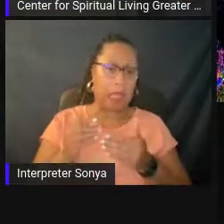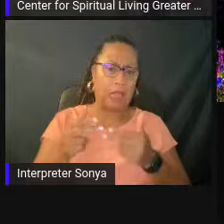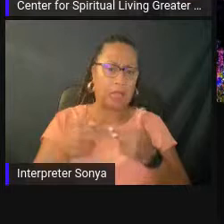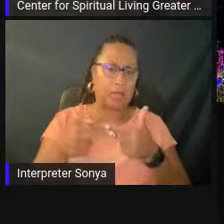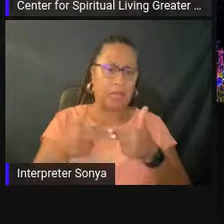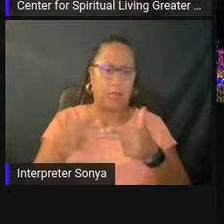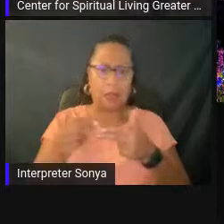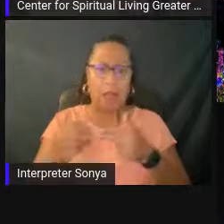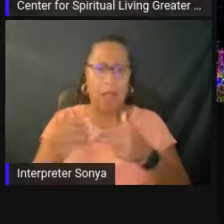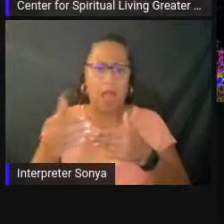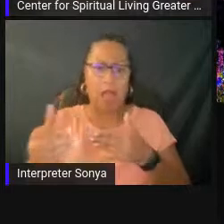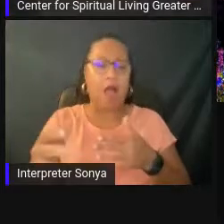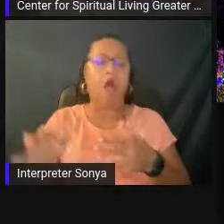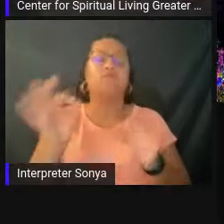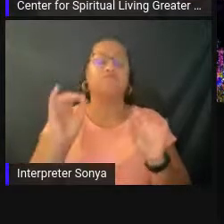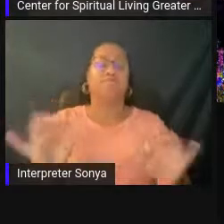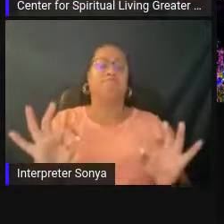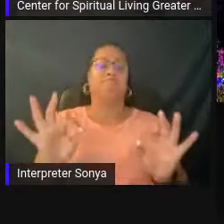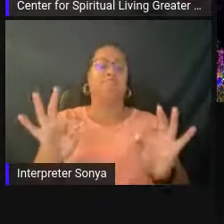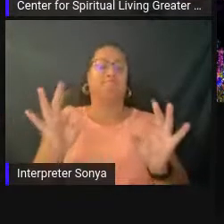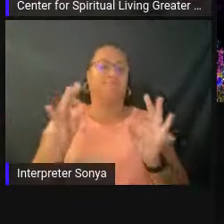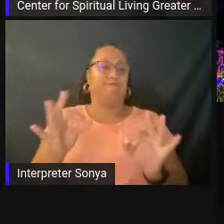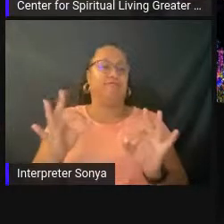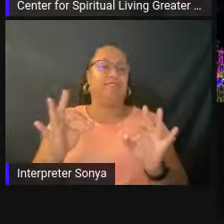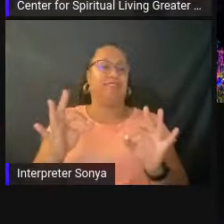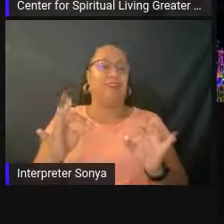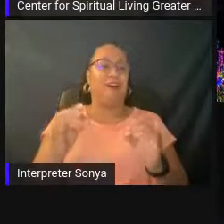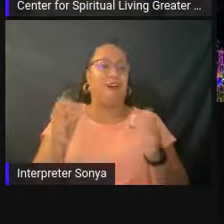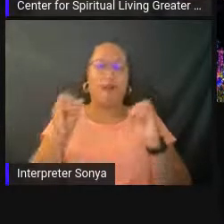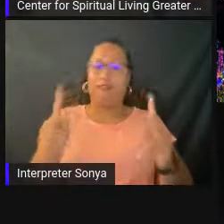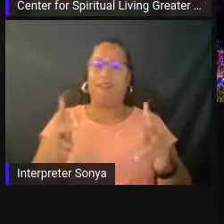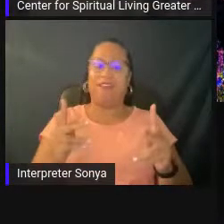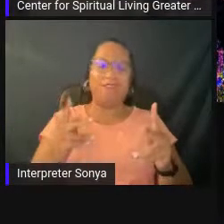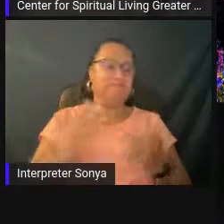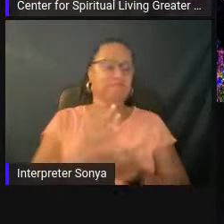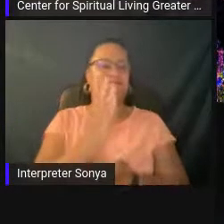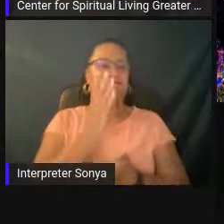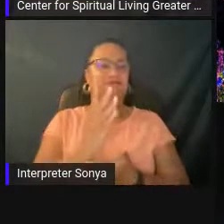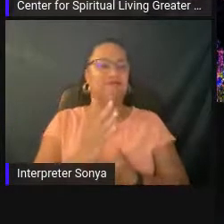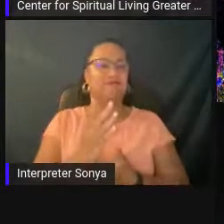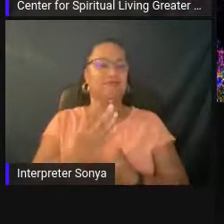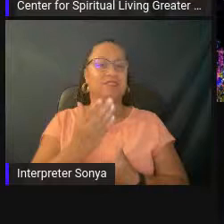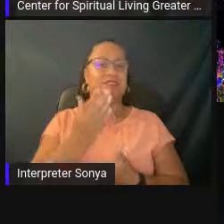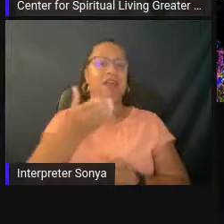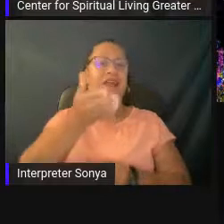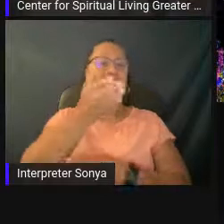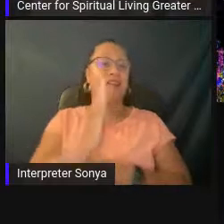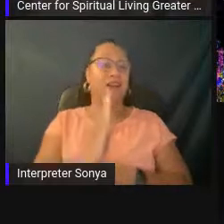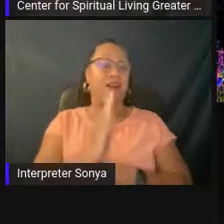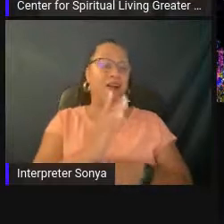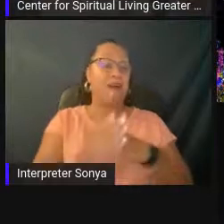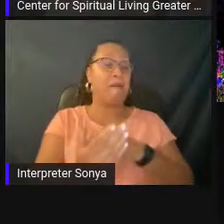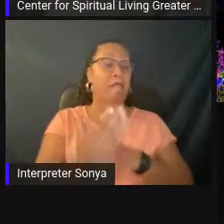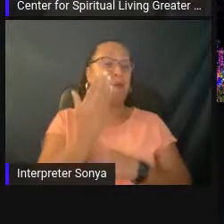There we go. There we go. There we go. All right. Good